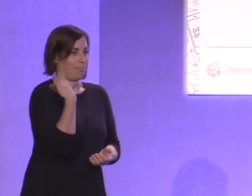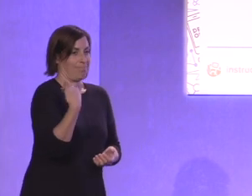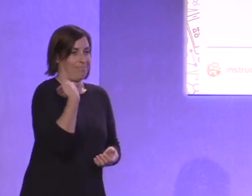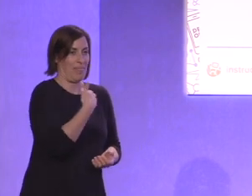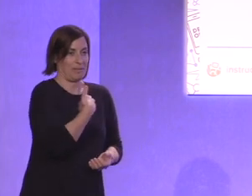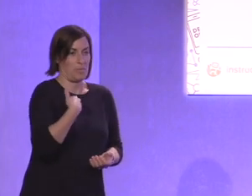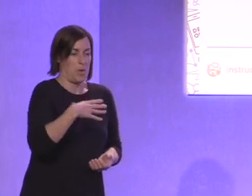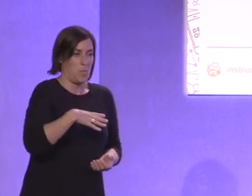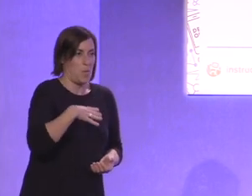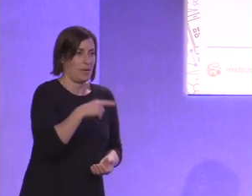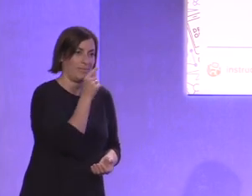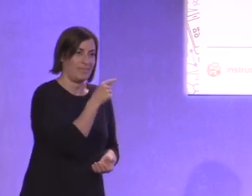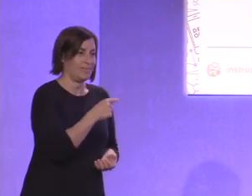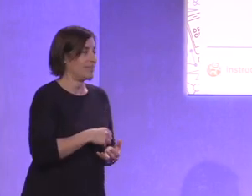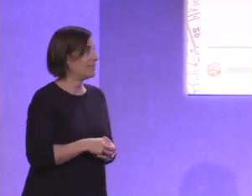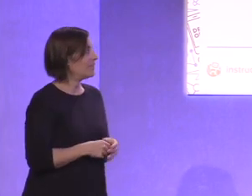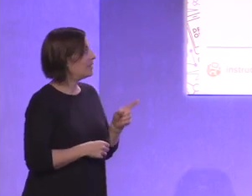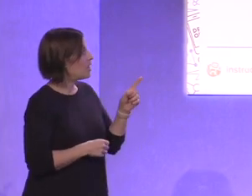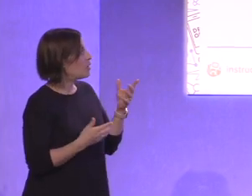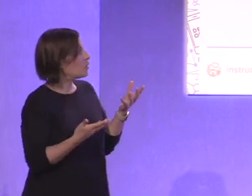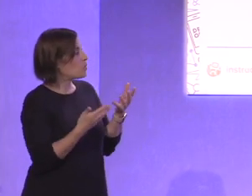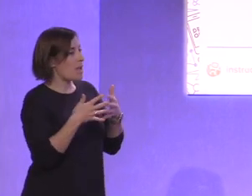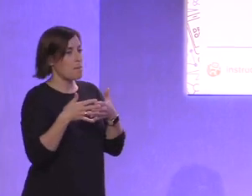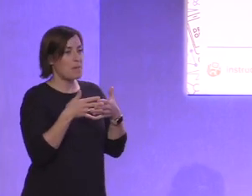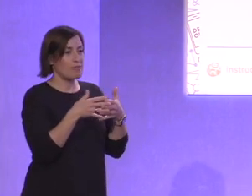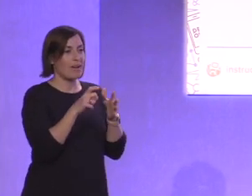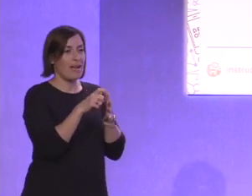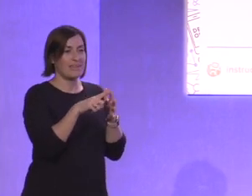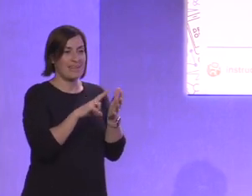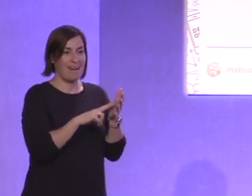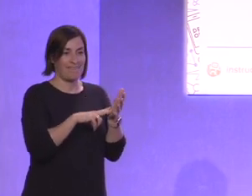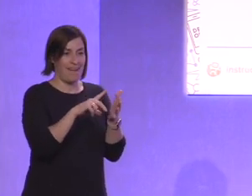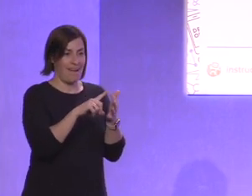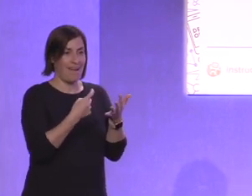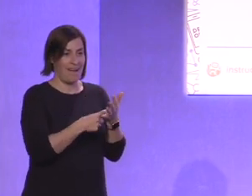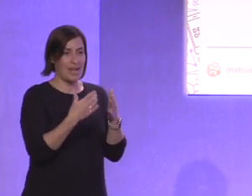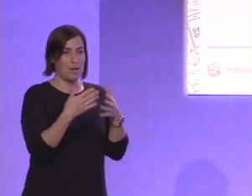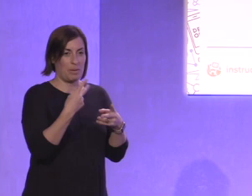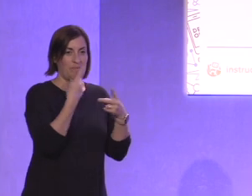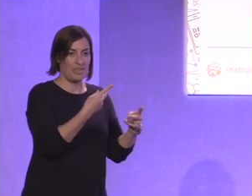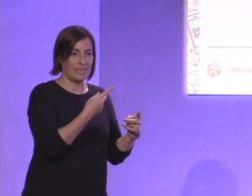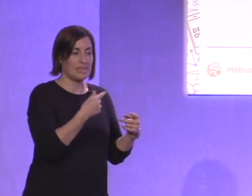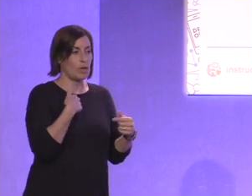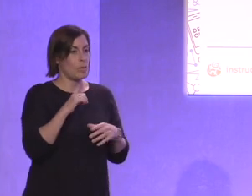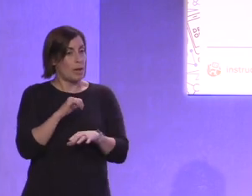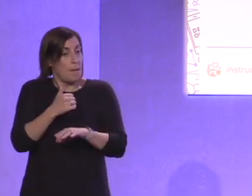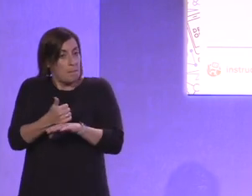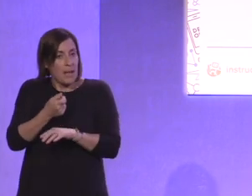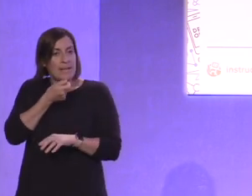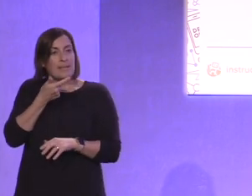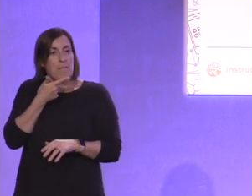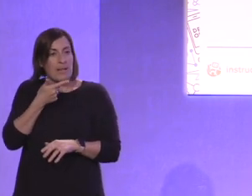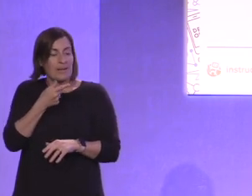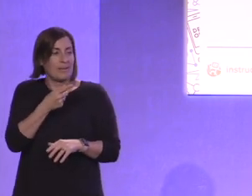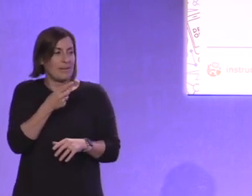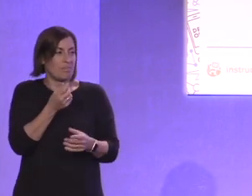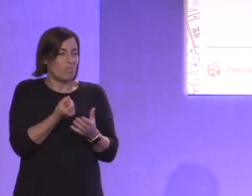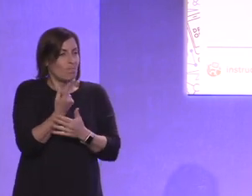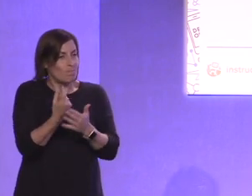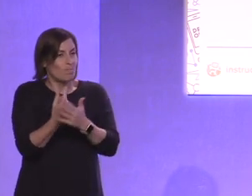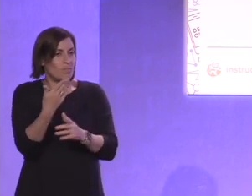This is us in Denver. So as I mentioned, we are based in Dublin. From time to